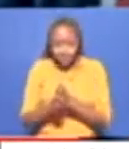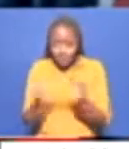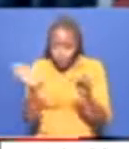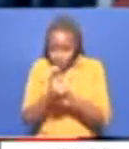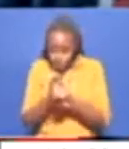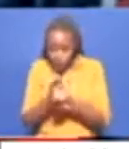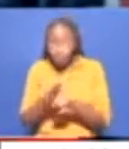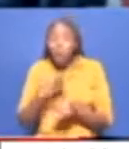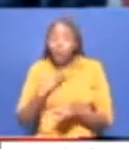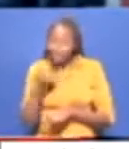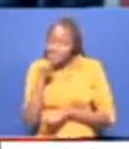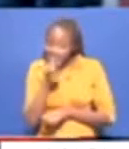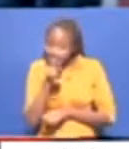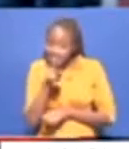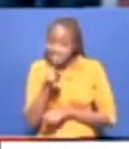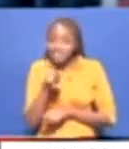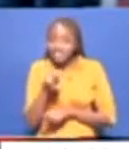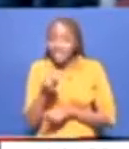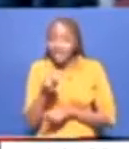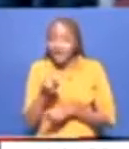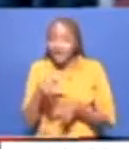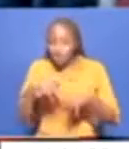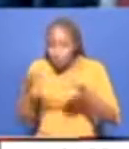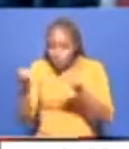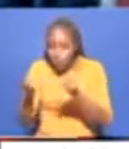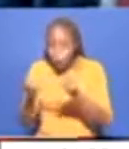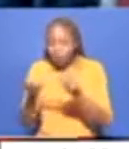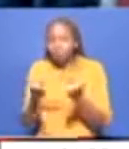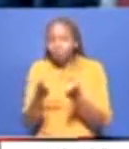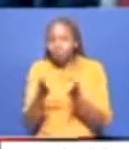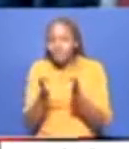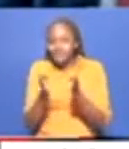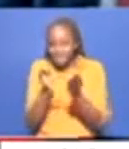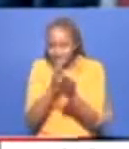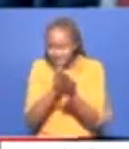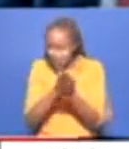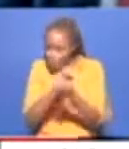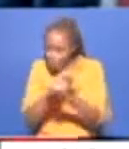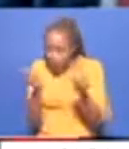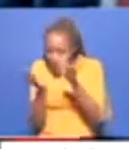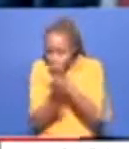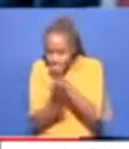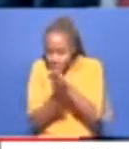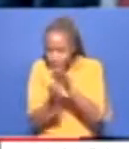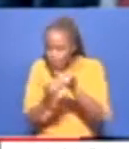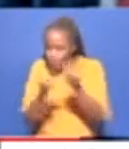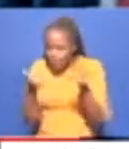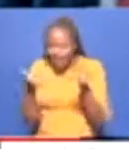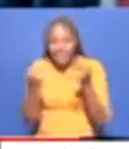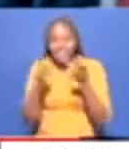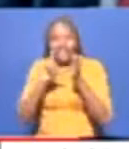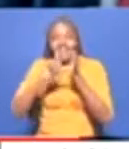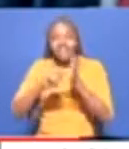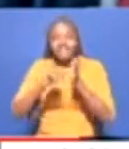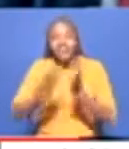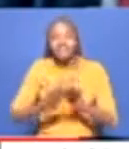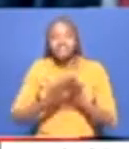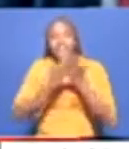do. Go and bind them and bring them. But between today and 25th, ensure that you have submitted your